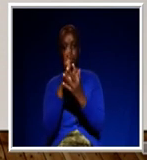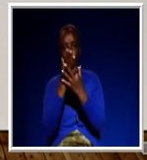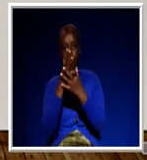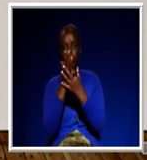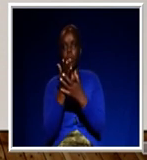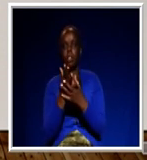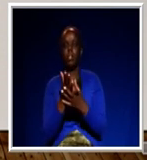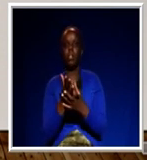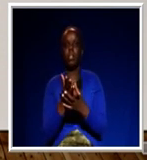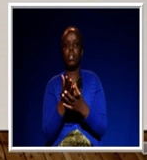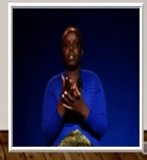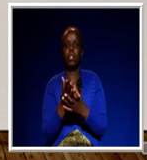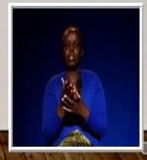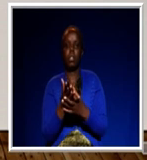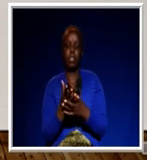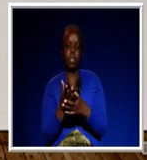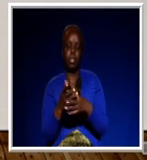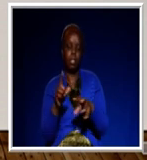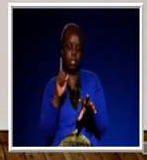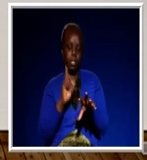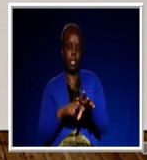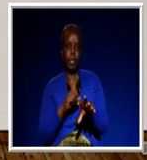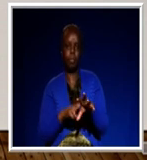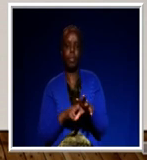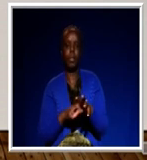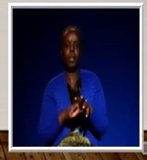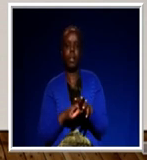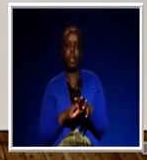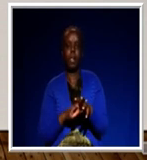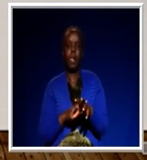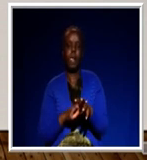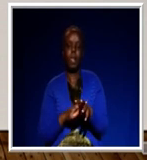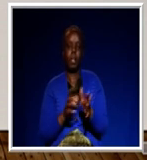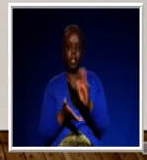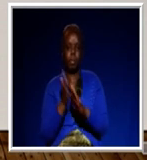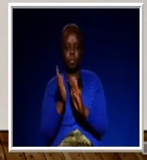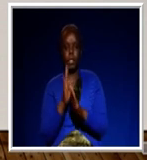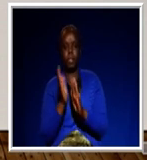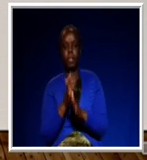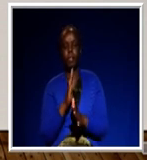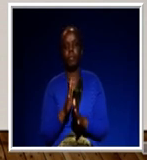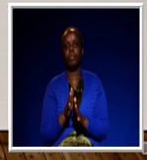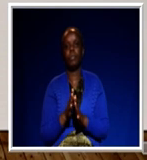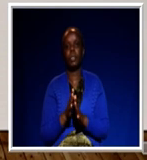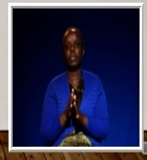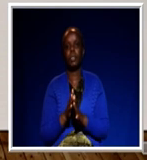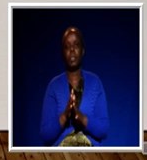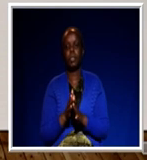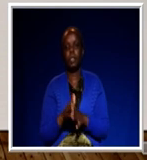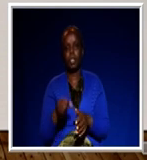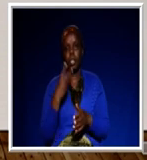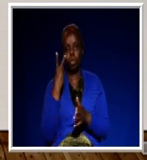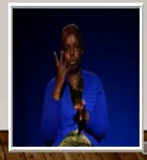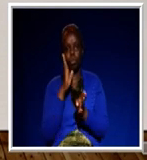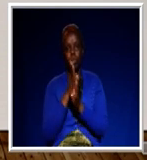between displacement, speed, and time. There are two